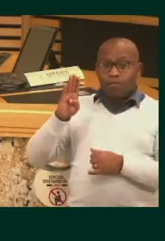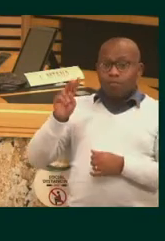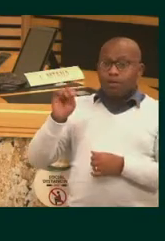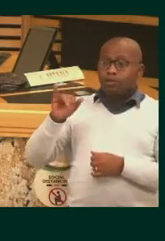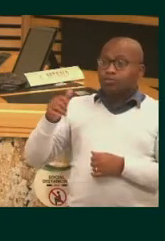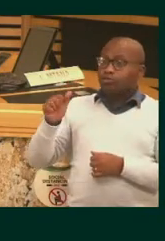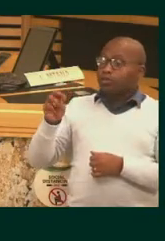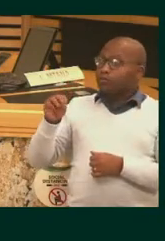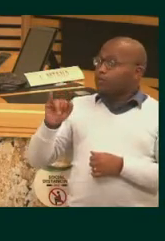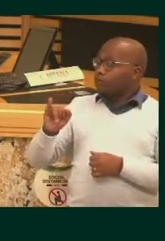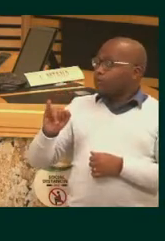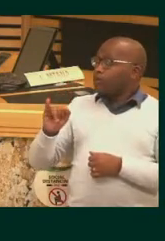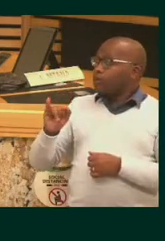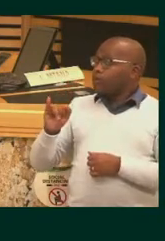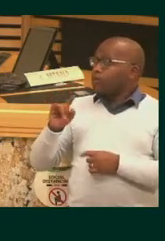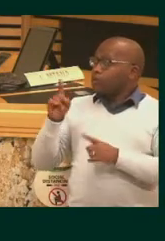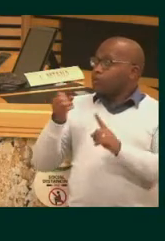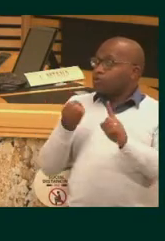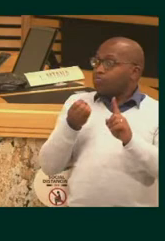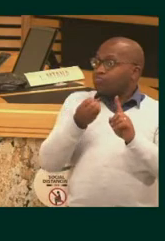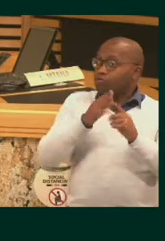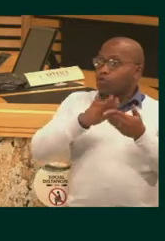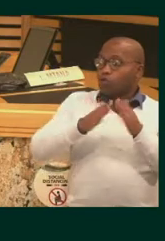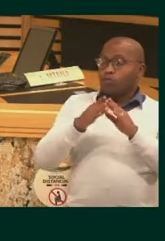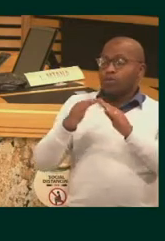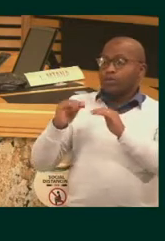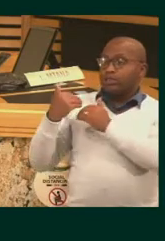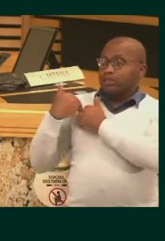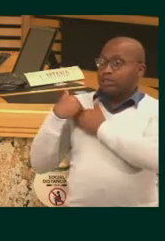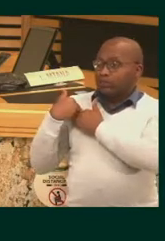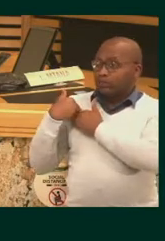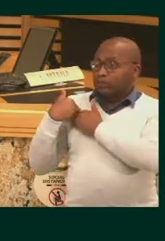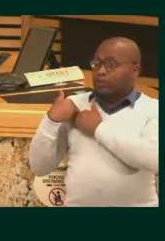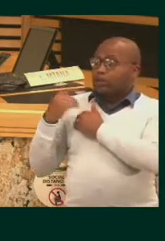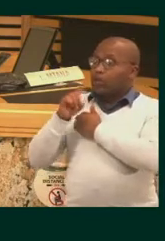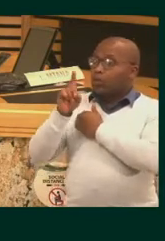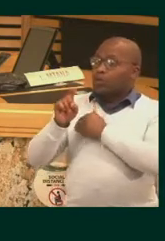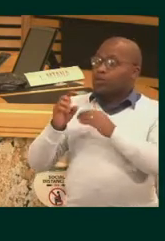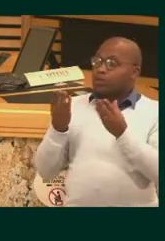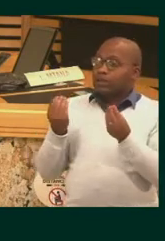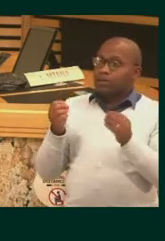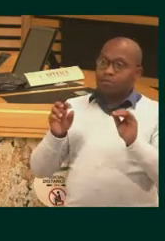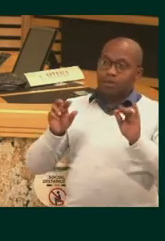MC responsible for committee safety question number eight